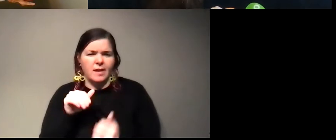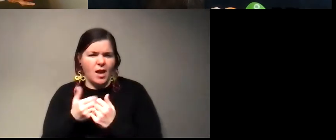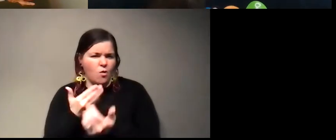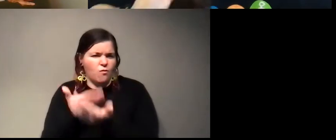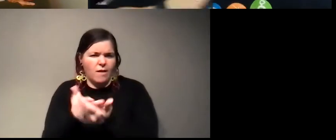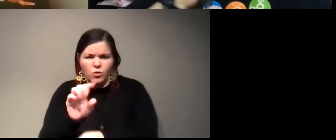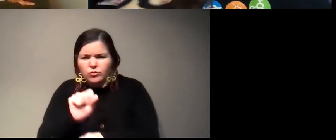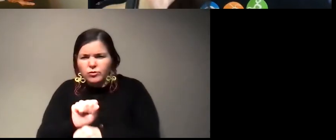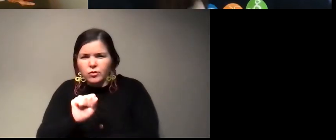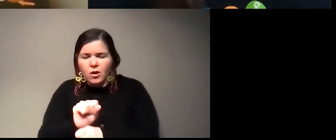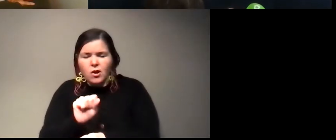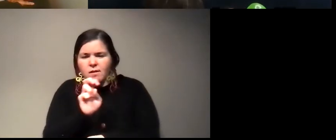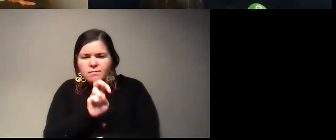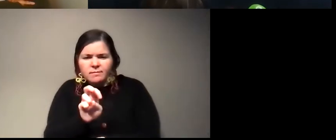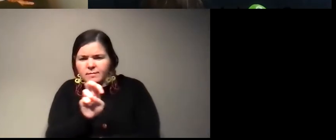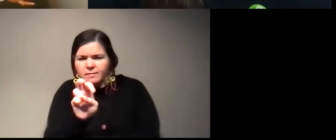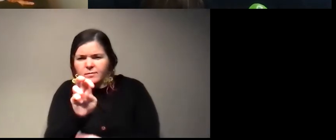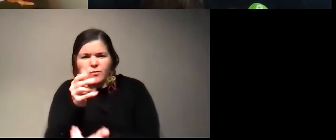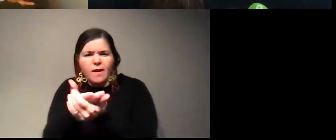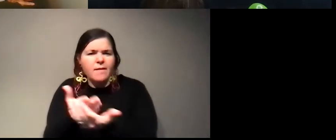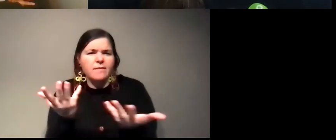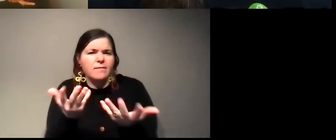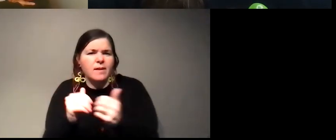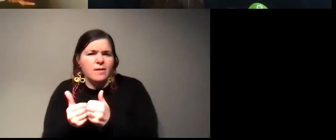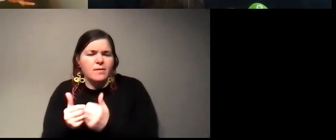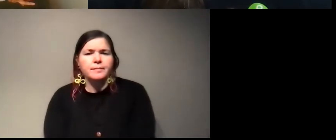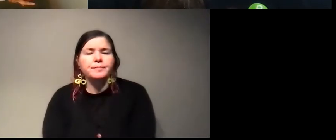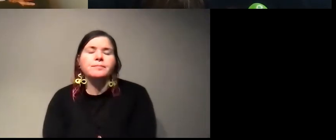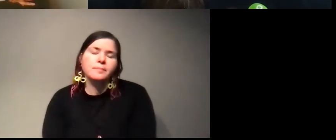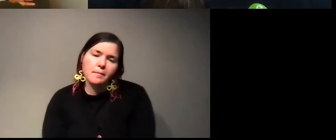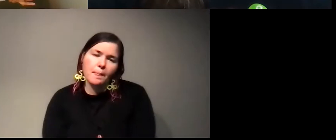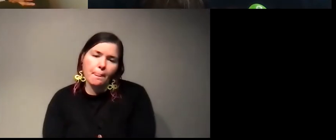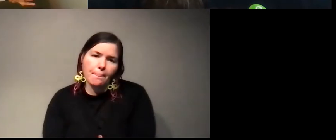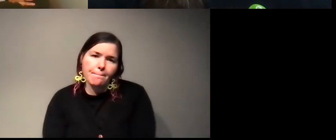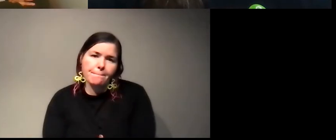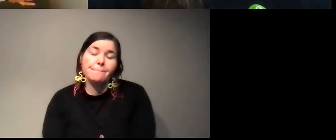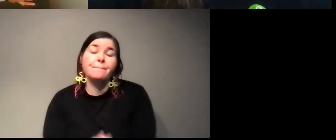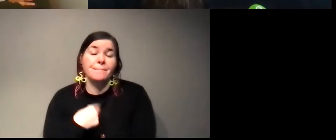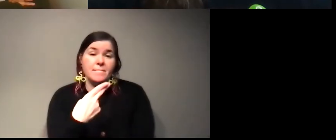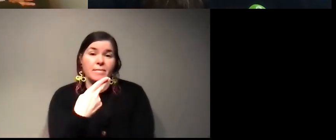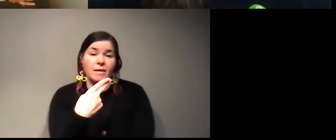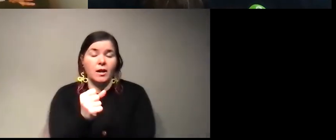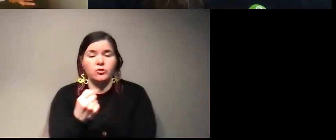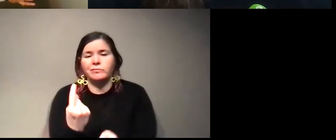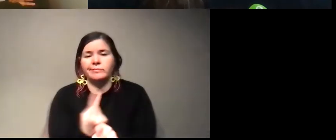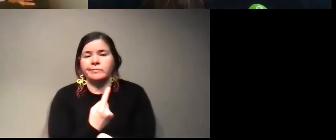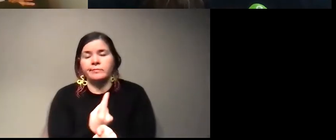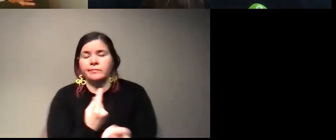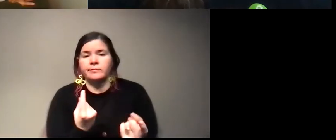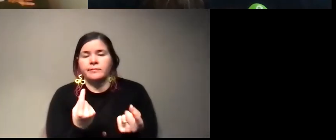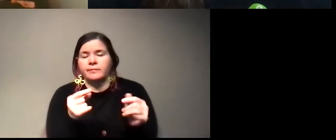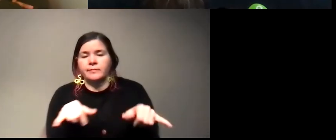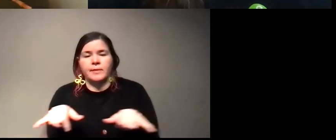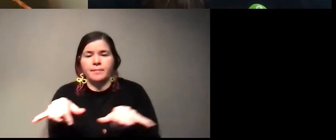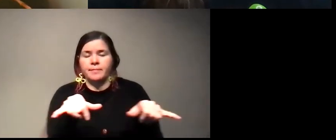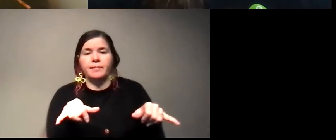Like what was your path leading you to this? Yeah, so I went to high school like a lot of people have gone to high